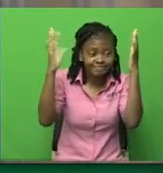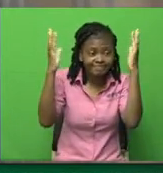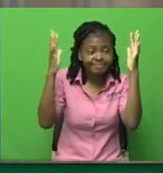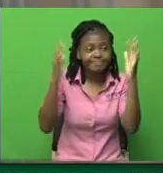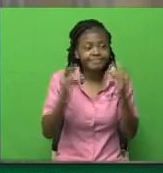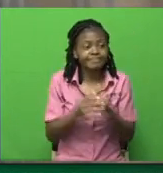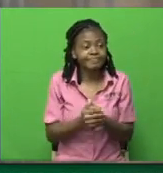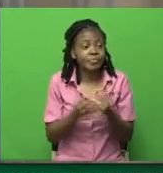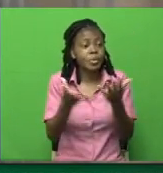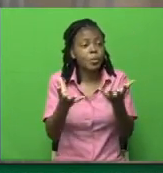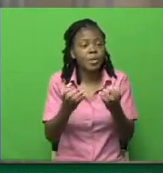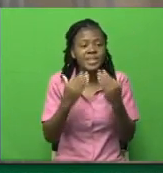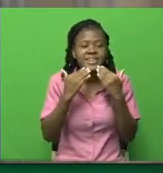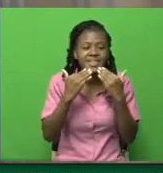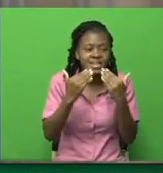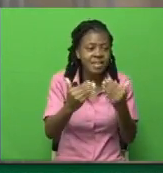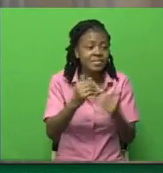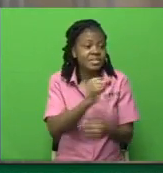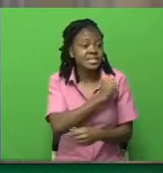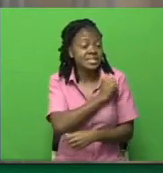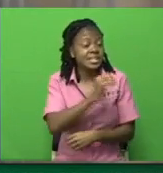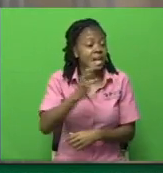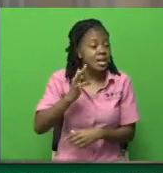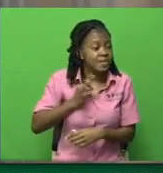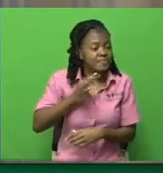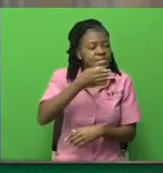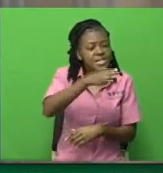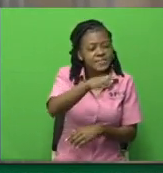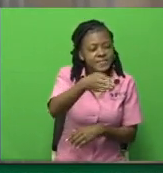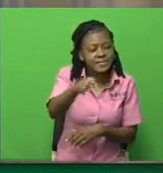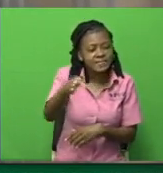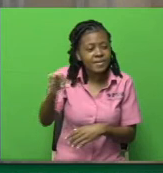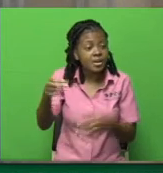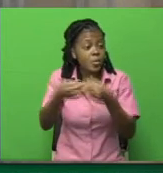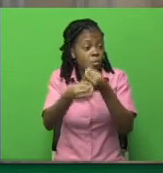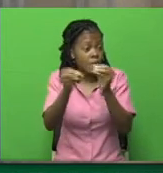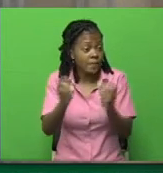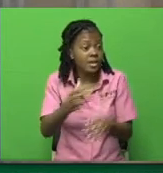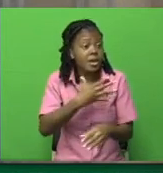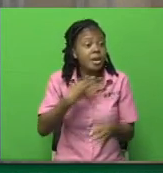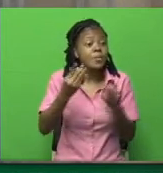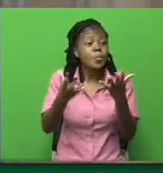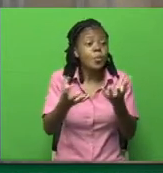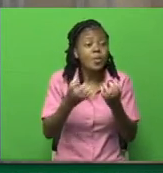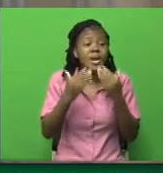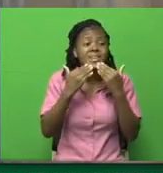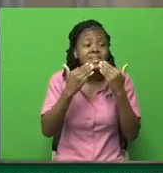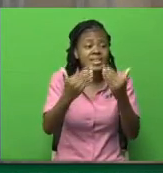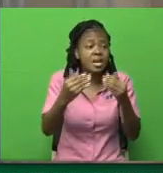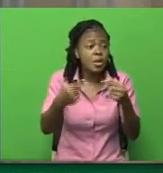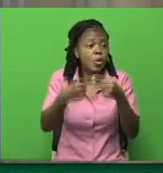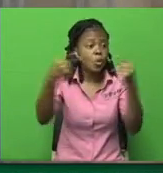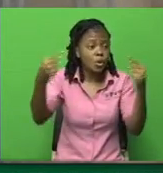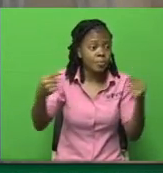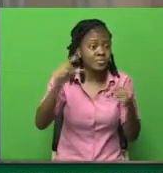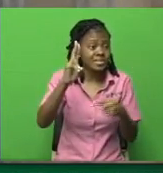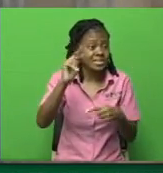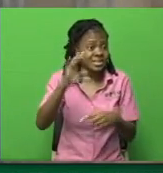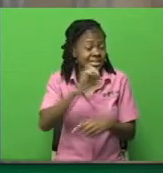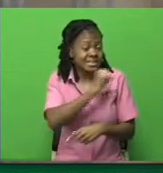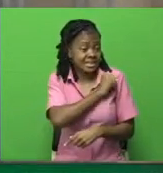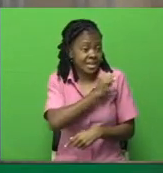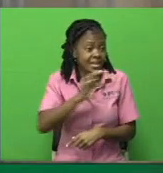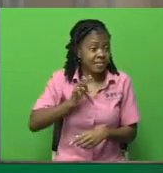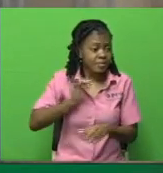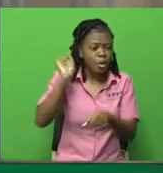I want to thank our staff in the various offices and I want to thank the opposition staff for their very hard work in